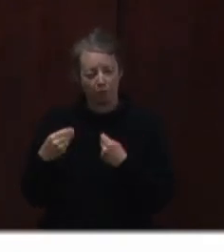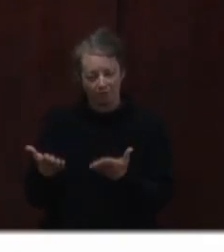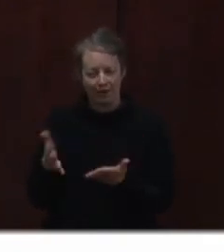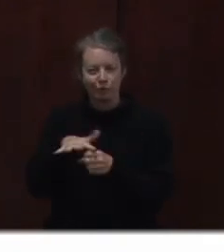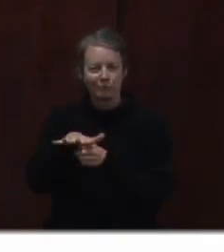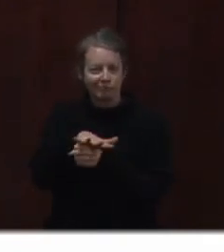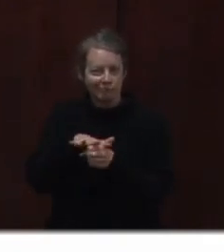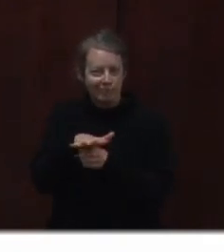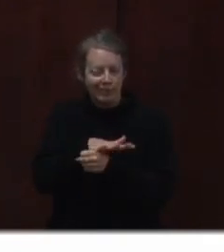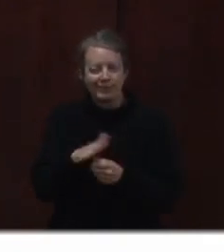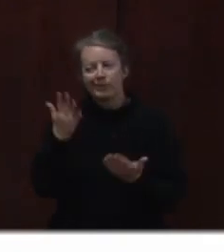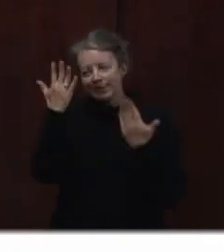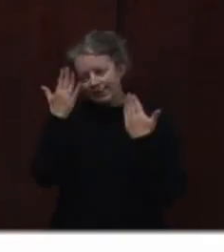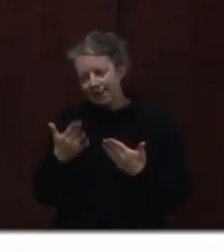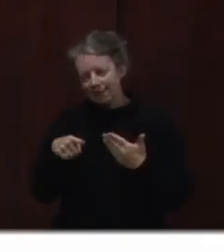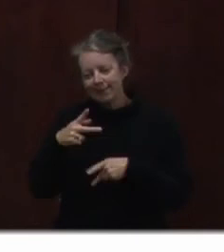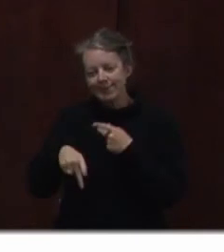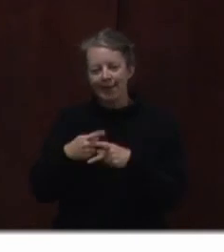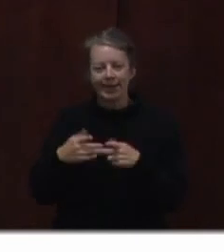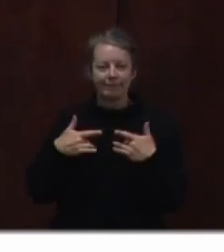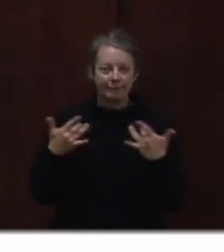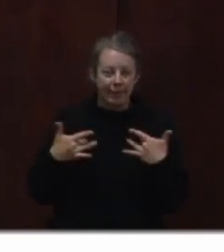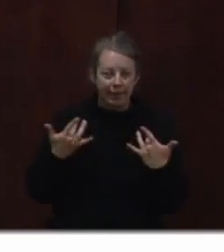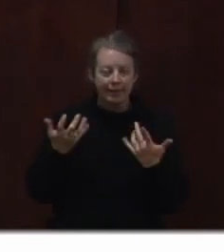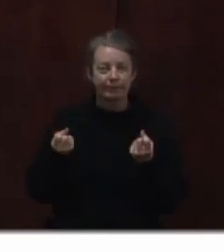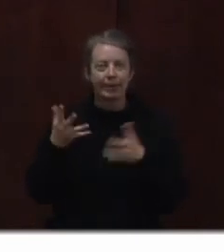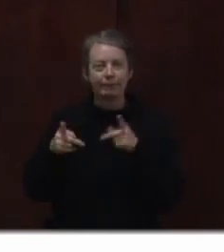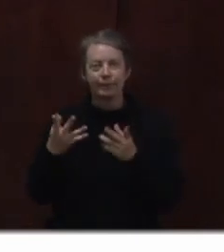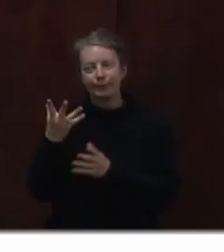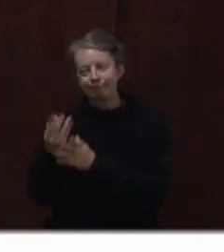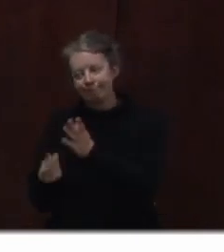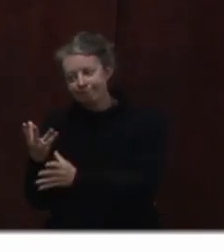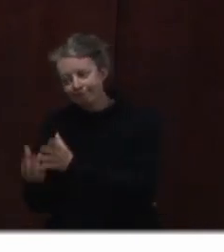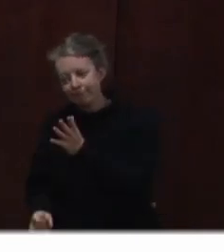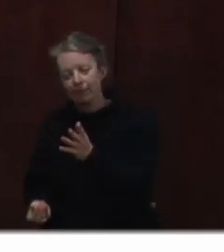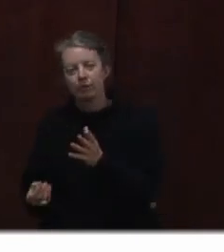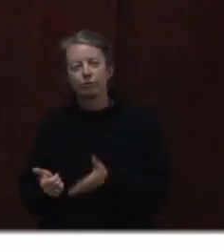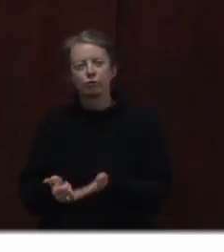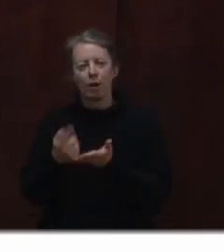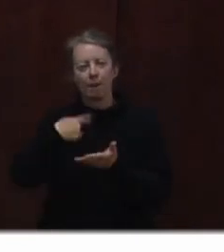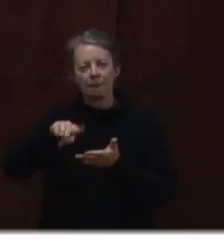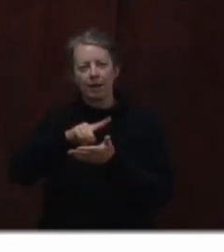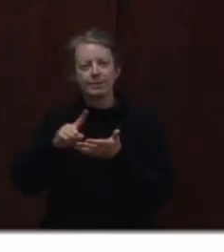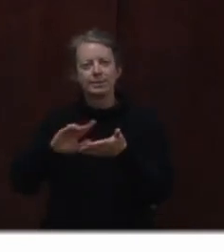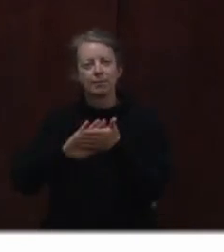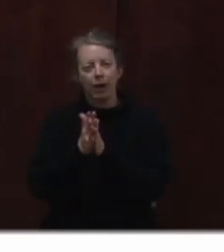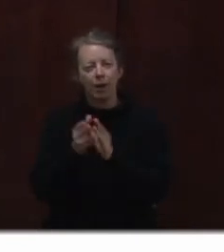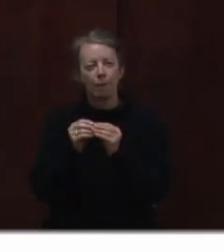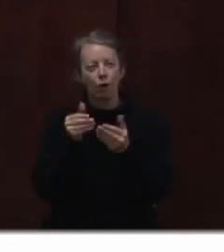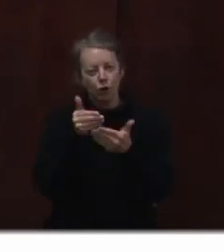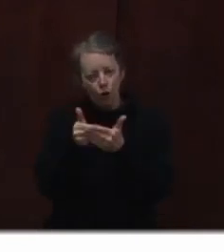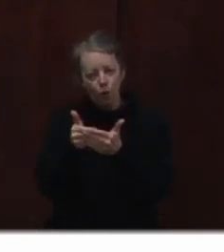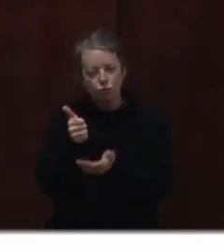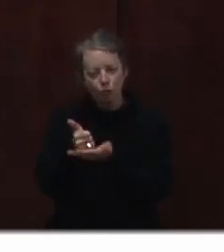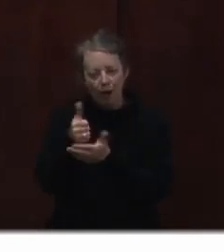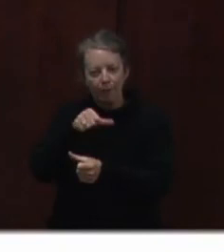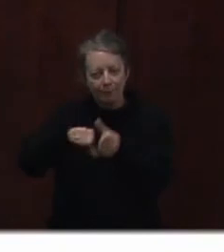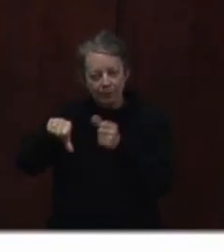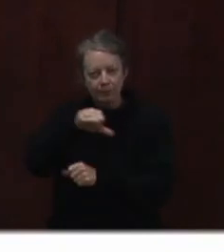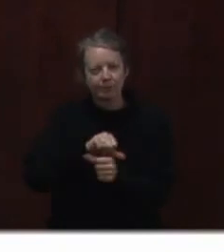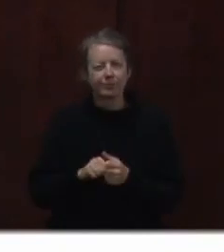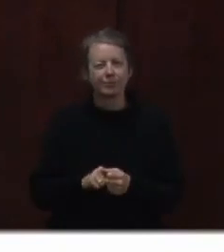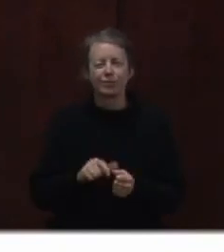takes events like this at the human toll to bring us closer together. But I think my real sincere thanks to everybody